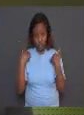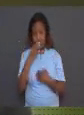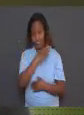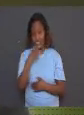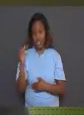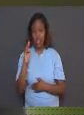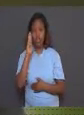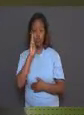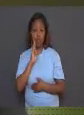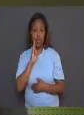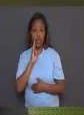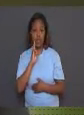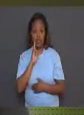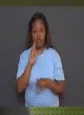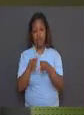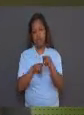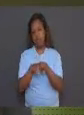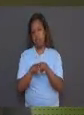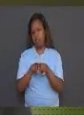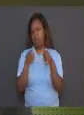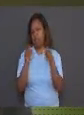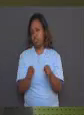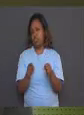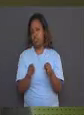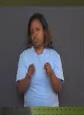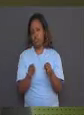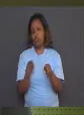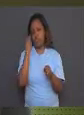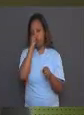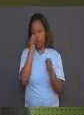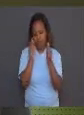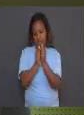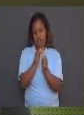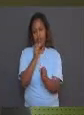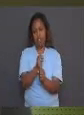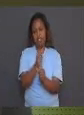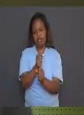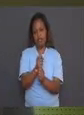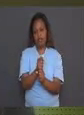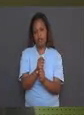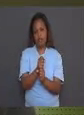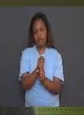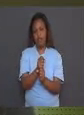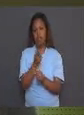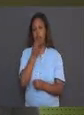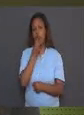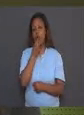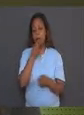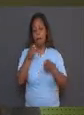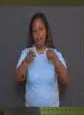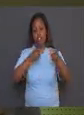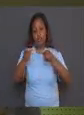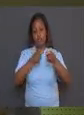Sudan could agree to work with Ethiopia in water